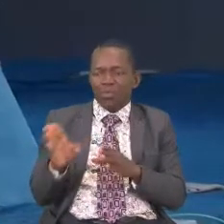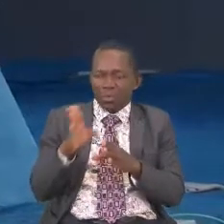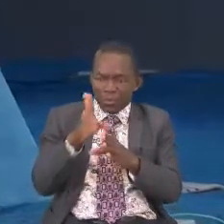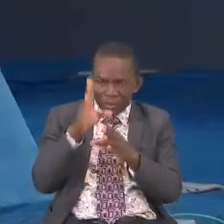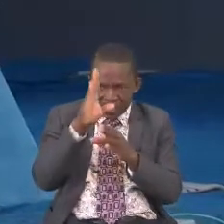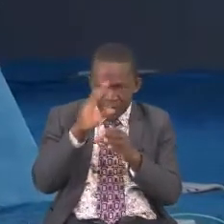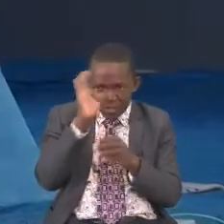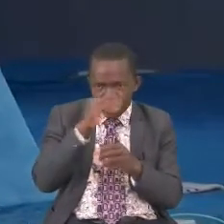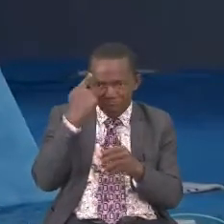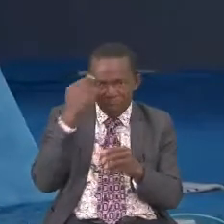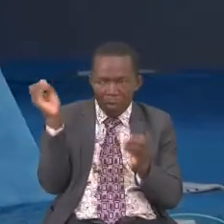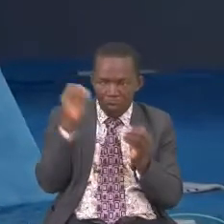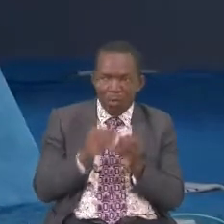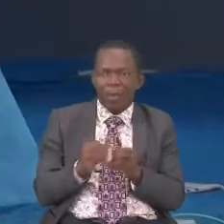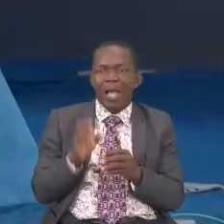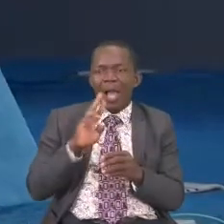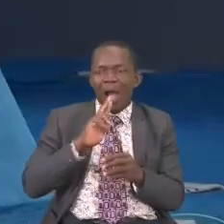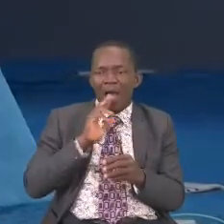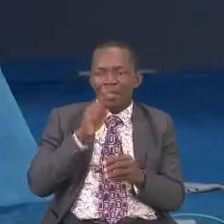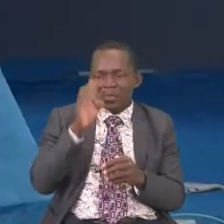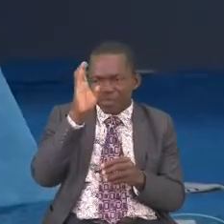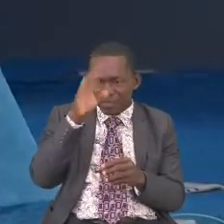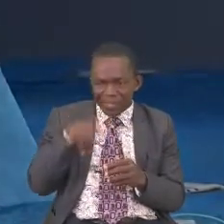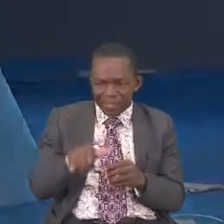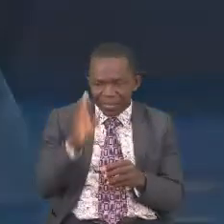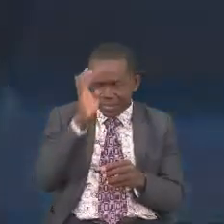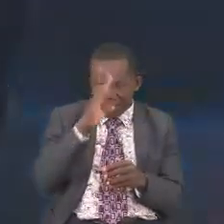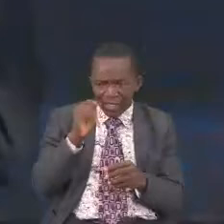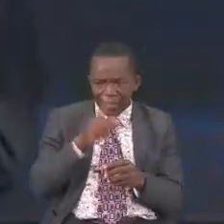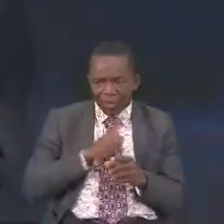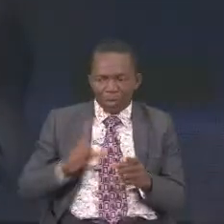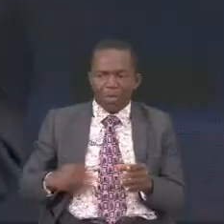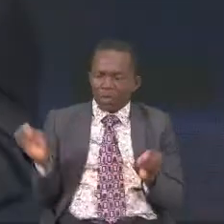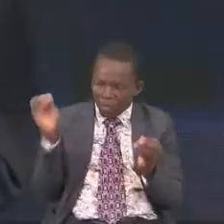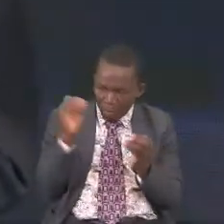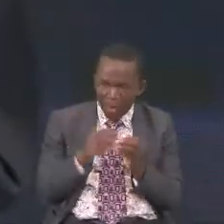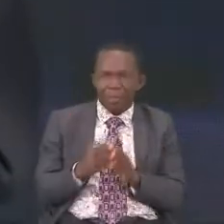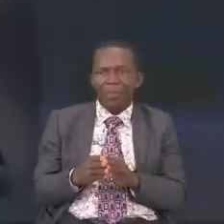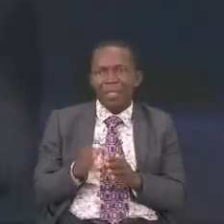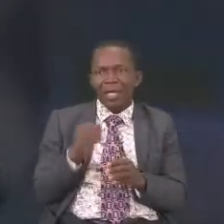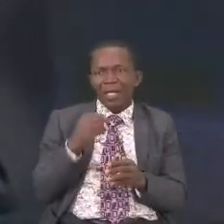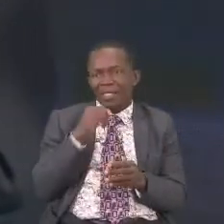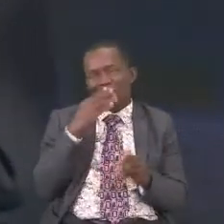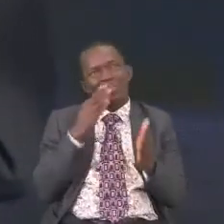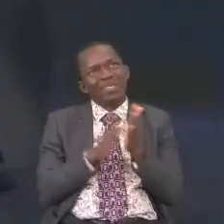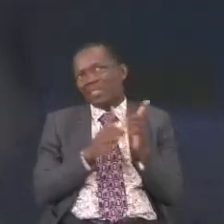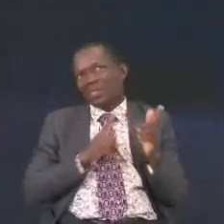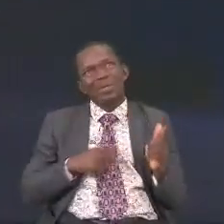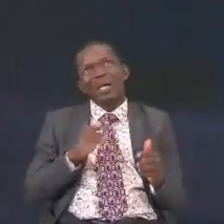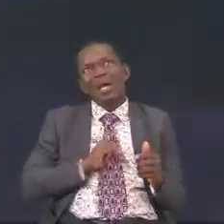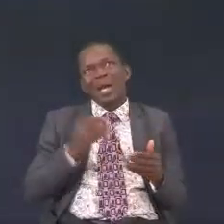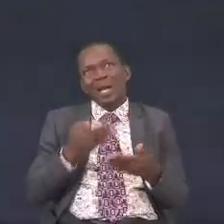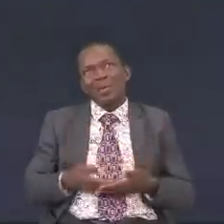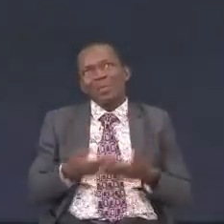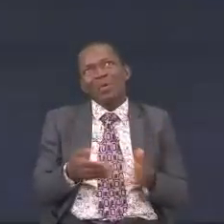seeking the Lord today? Are you every time, praise God, I'm a child of God. You said that yesterday. Move on now.